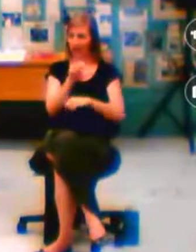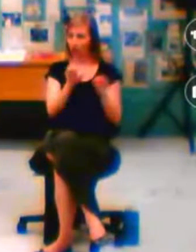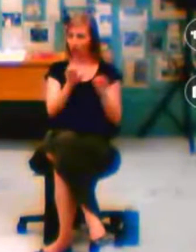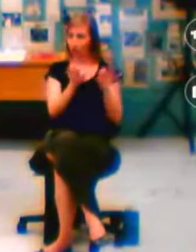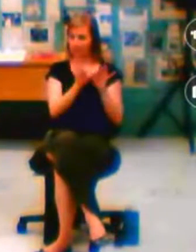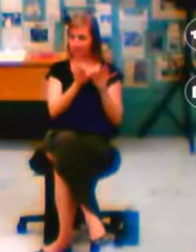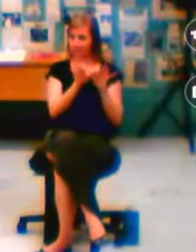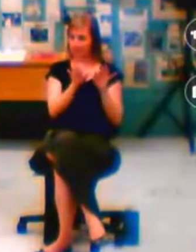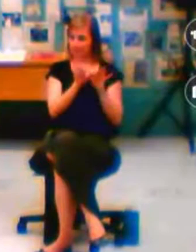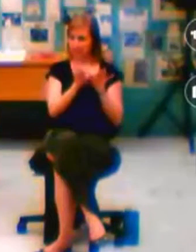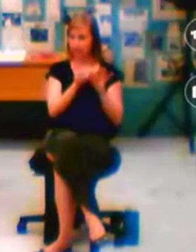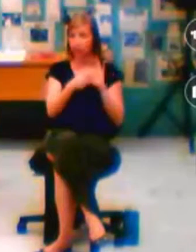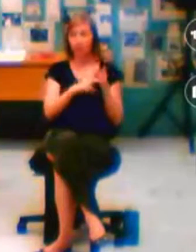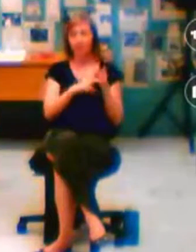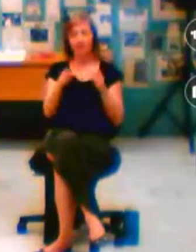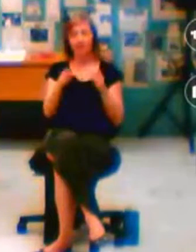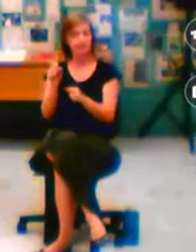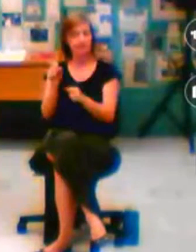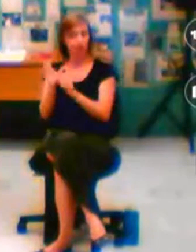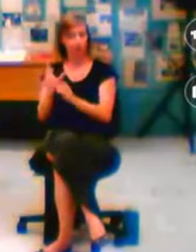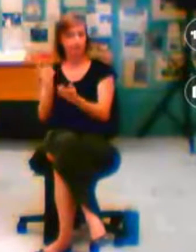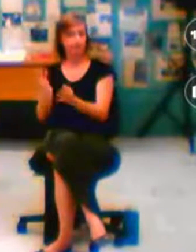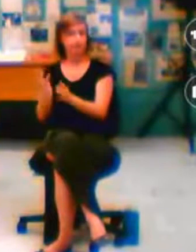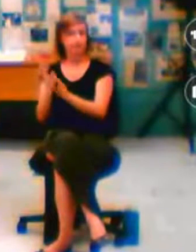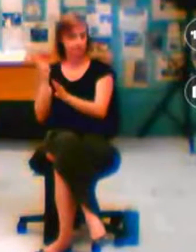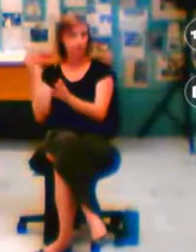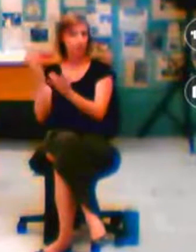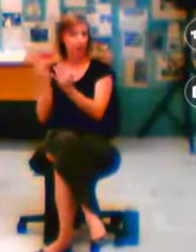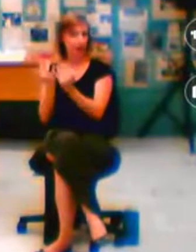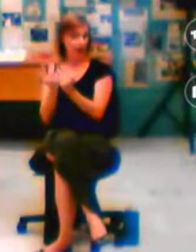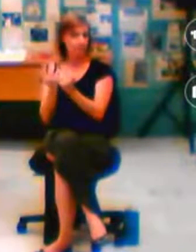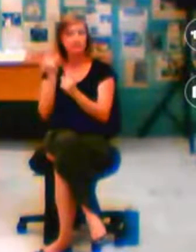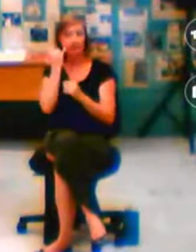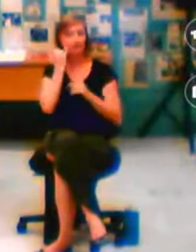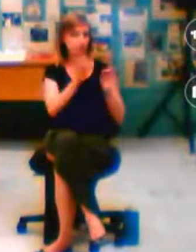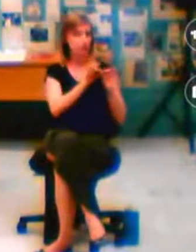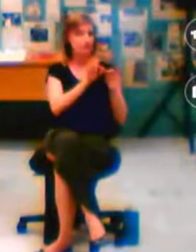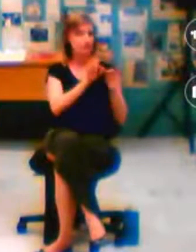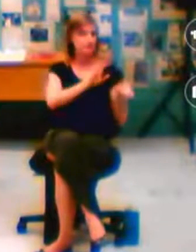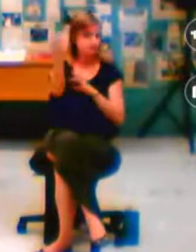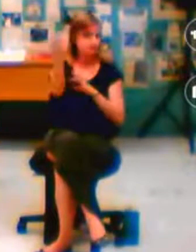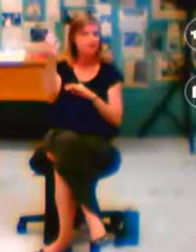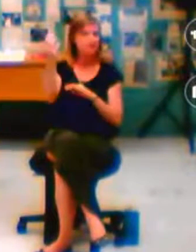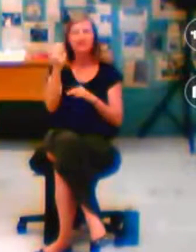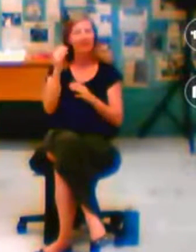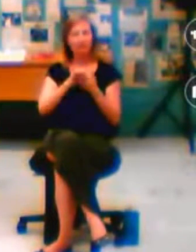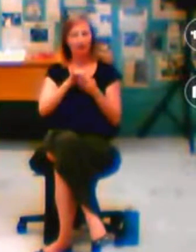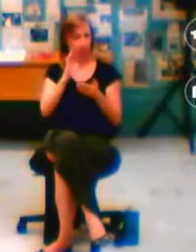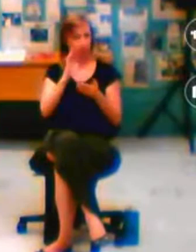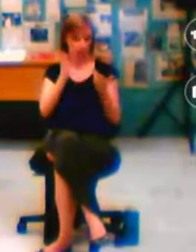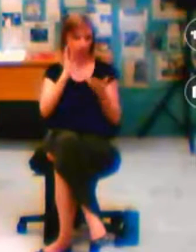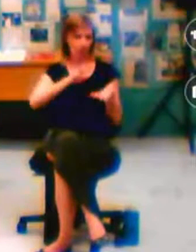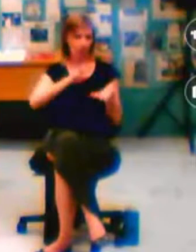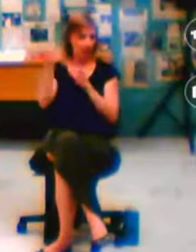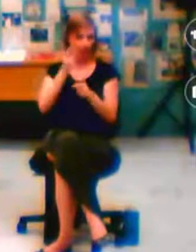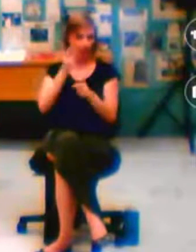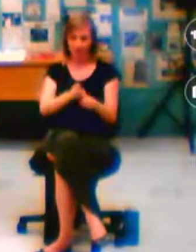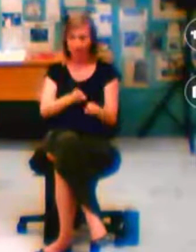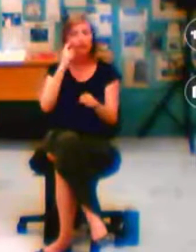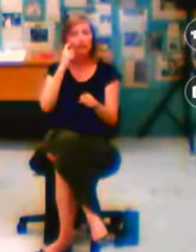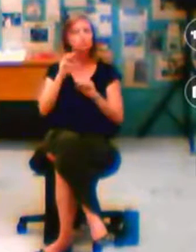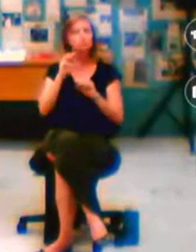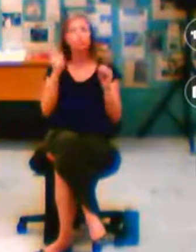for whatever your insurance plan pays for, but you can only pay Colorado Care rates, right?